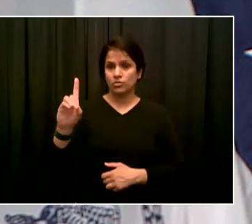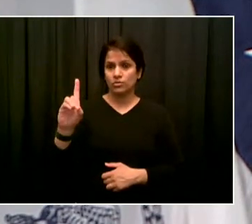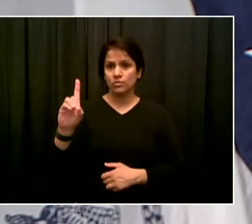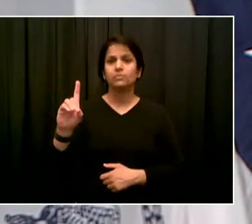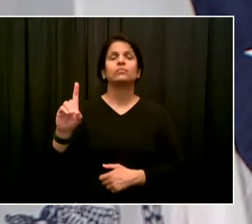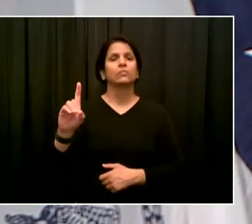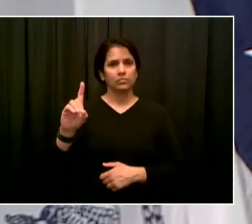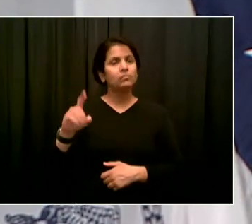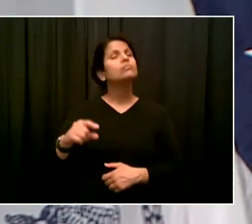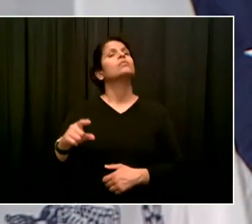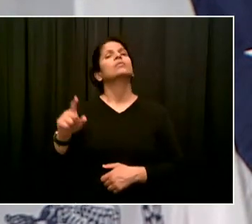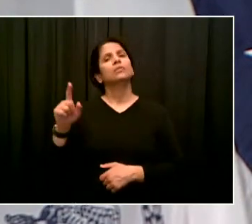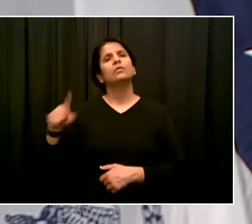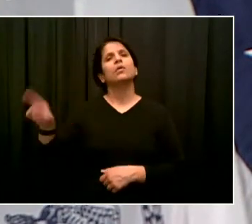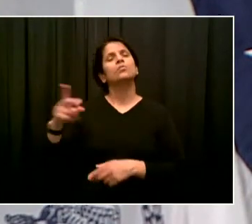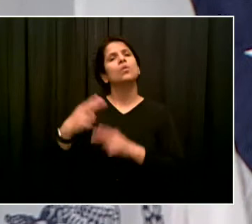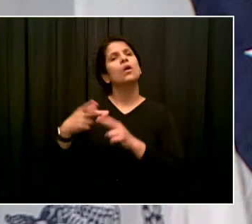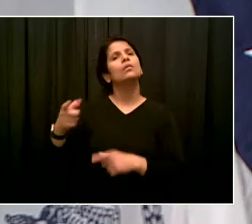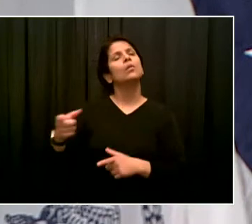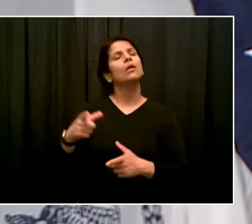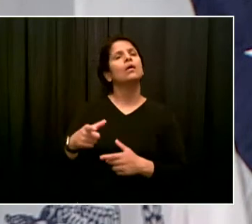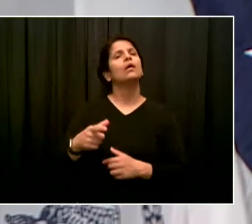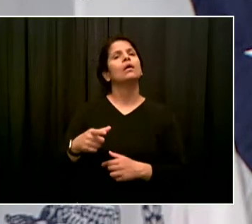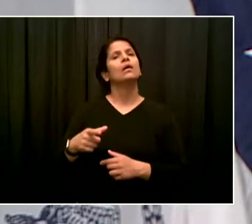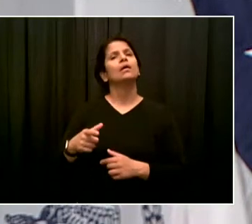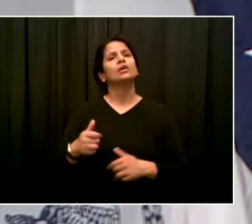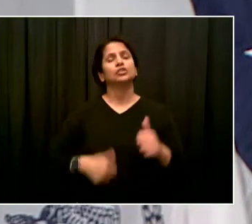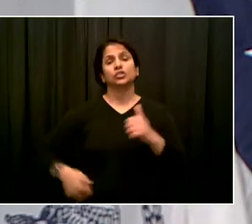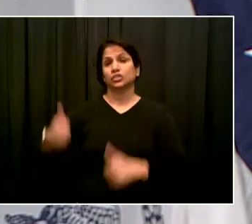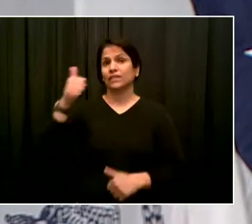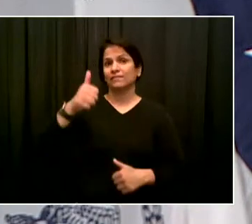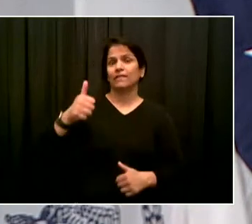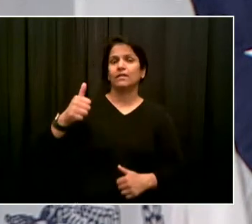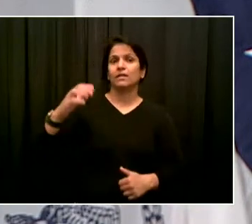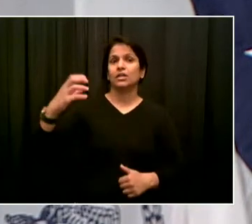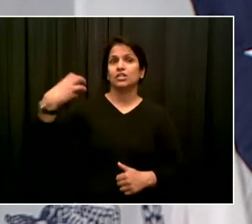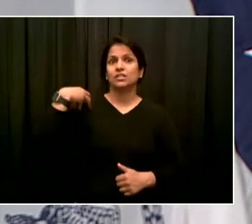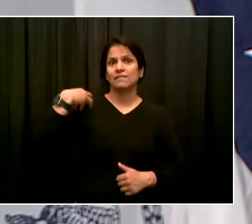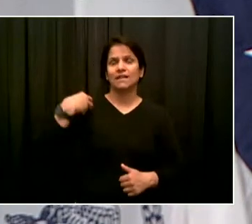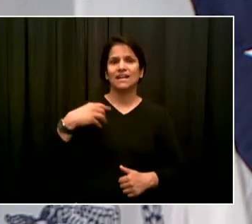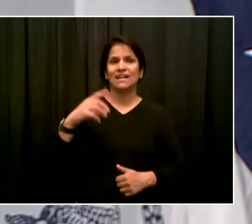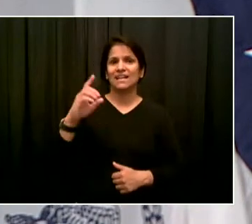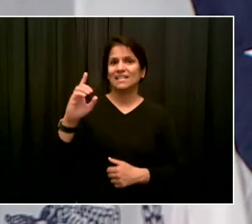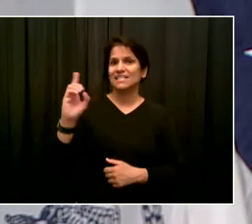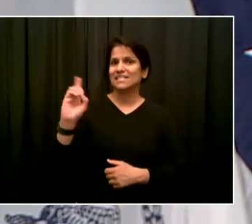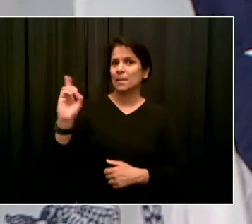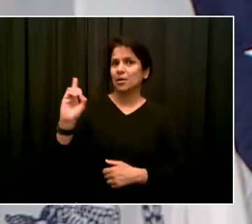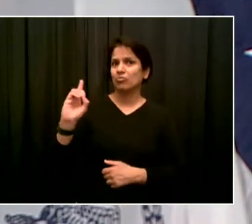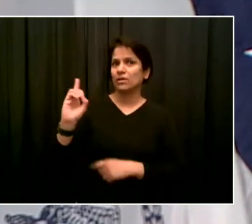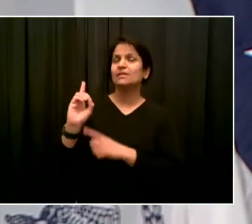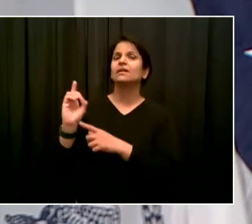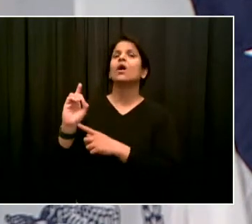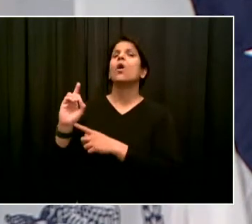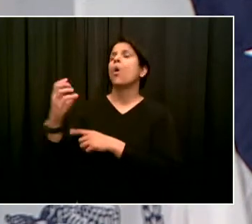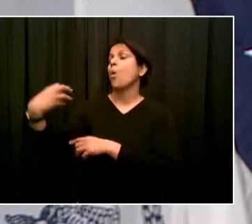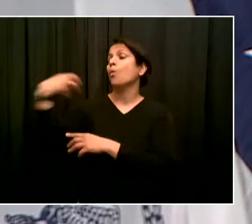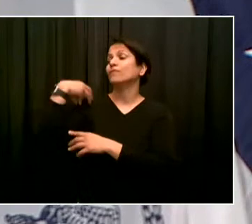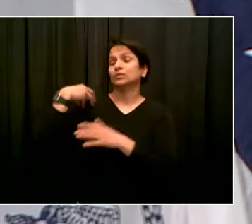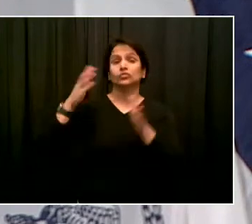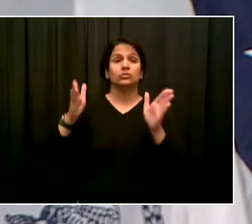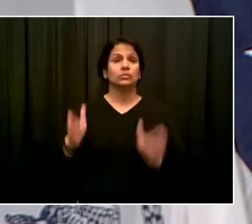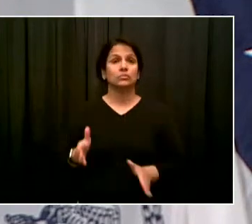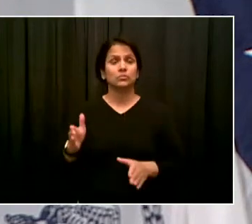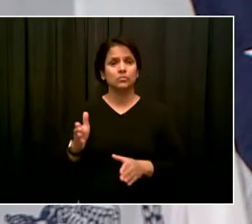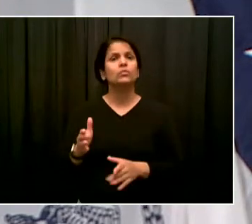Democracy Officer for New York City. And Laura's done amazing work to expand the democratic rights of New Yorkers